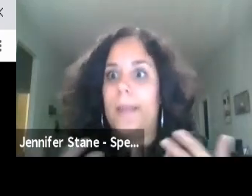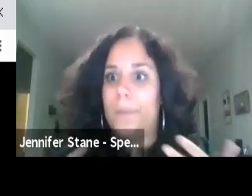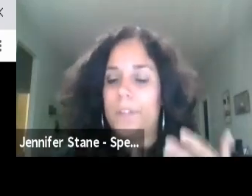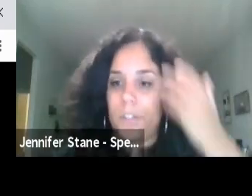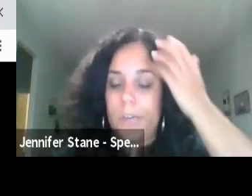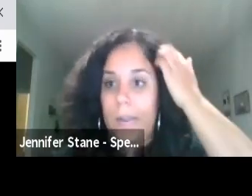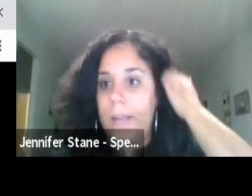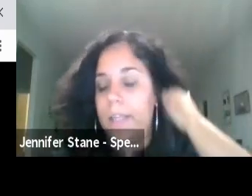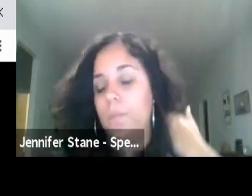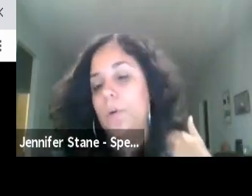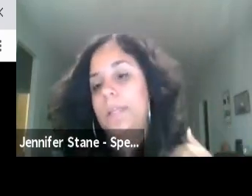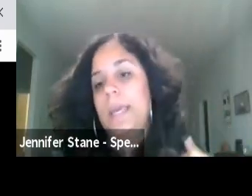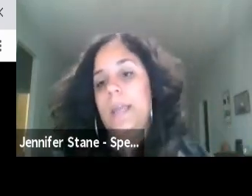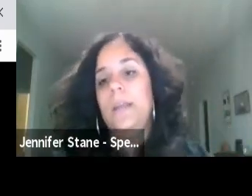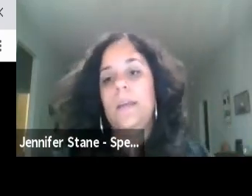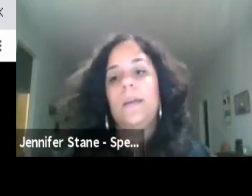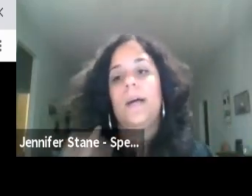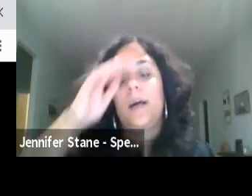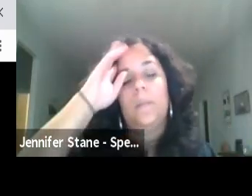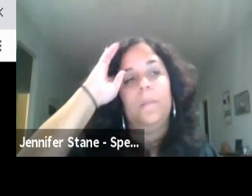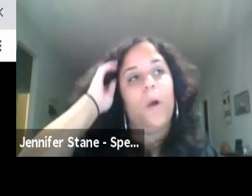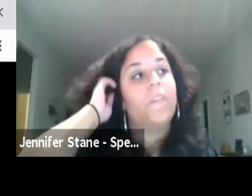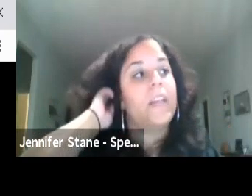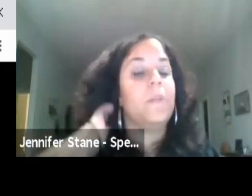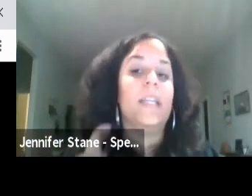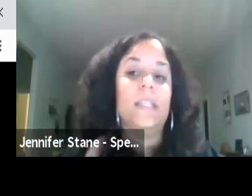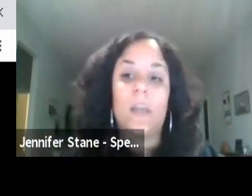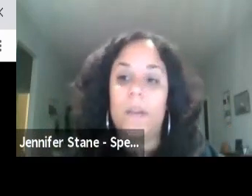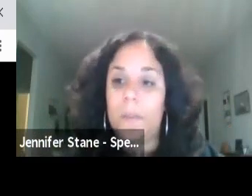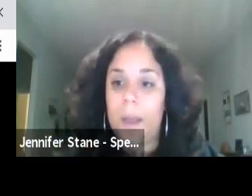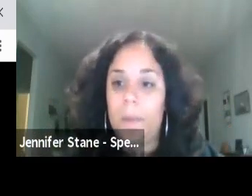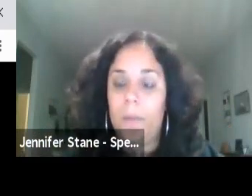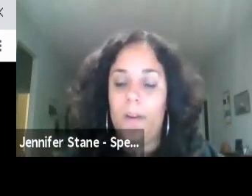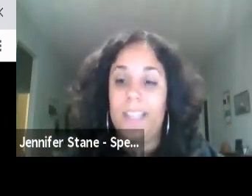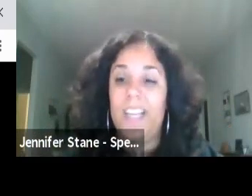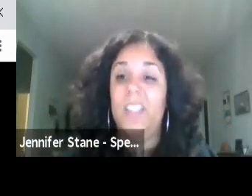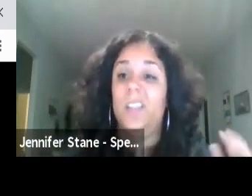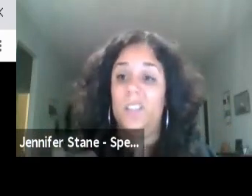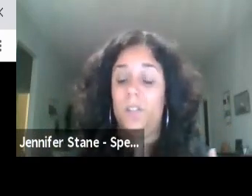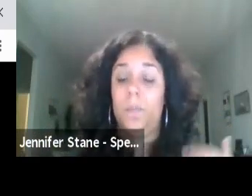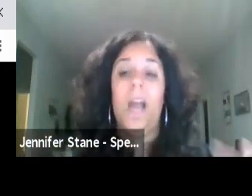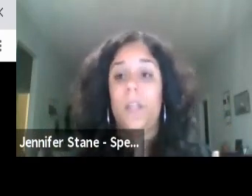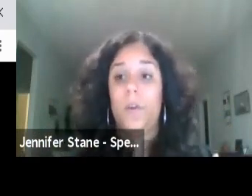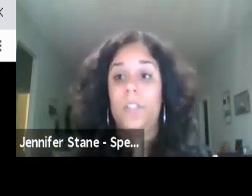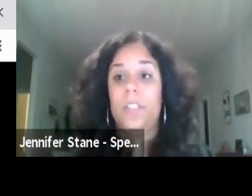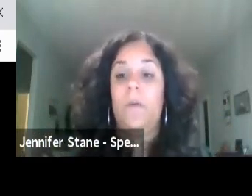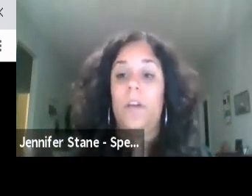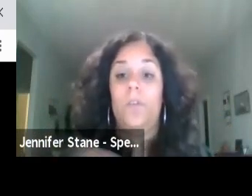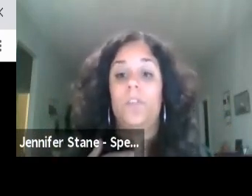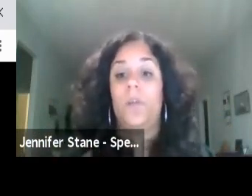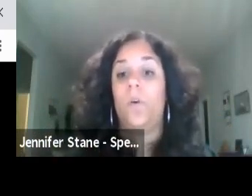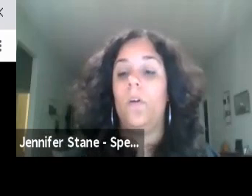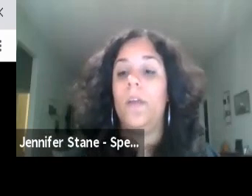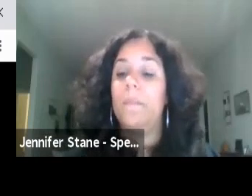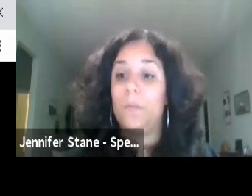on like in-person screening, right, like you would normally get. But we've got some good ideas coming down the pipe, and we're excited to pilot those and see how it